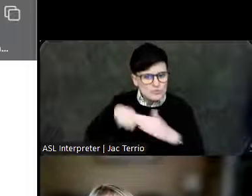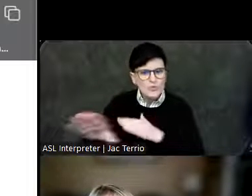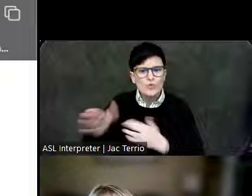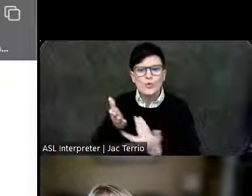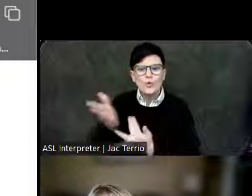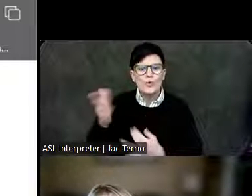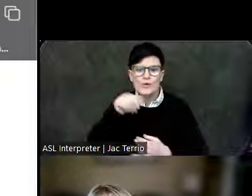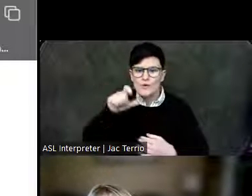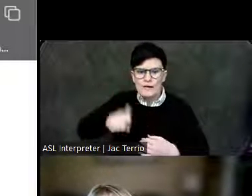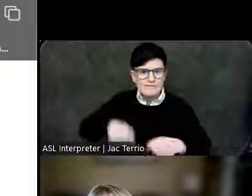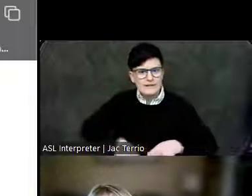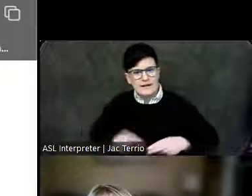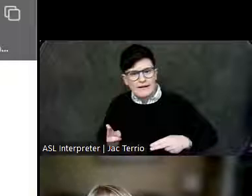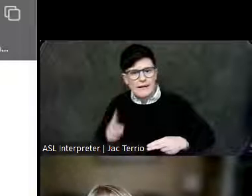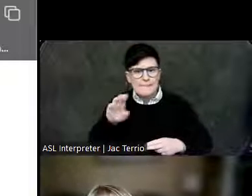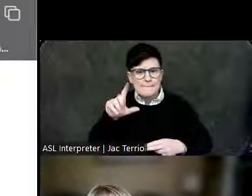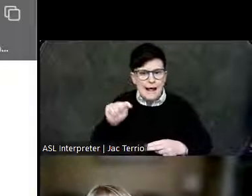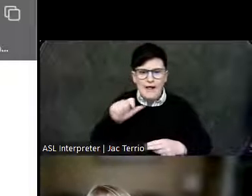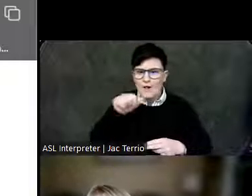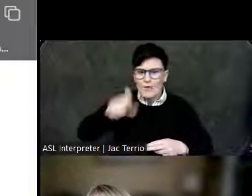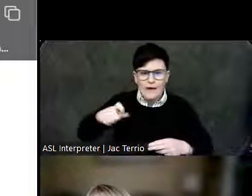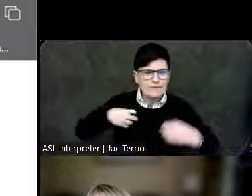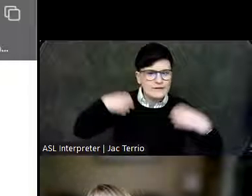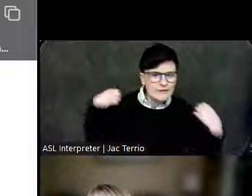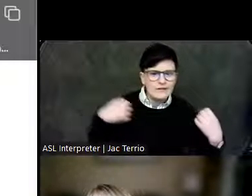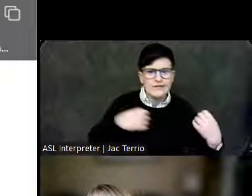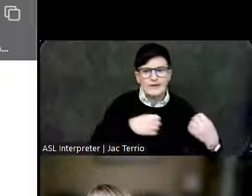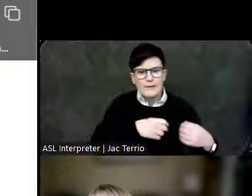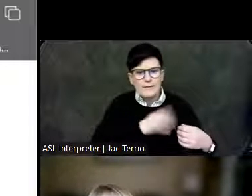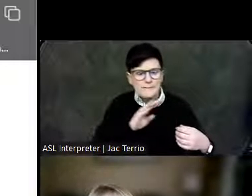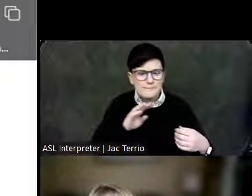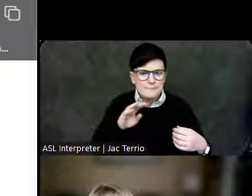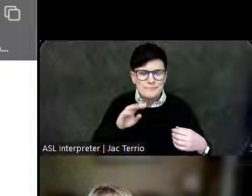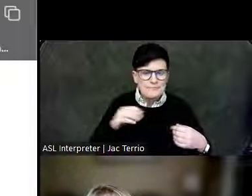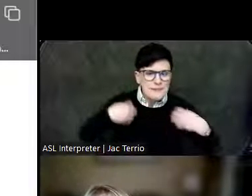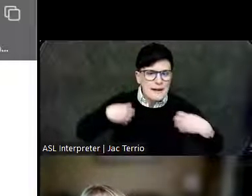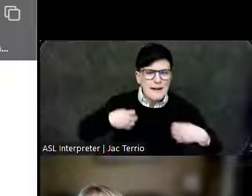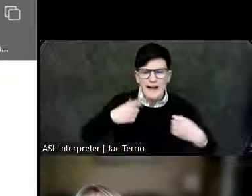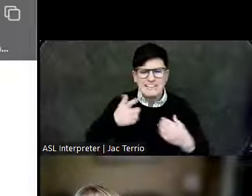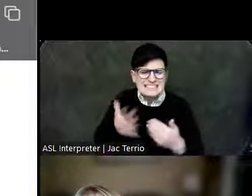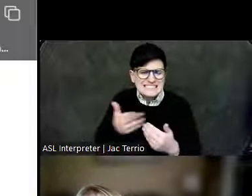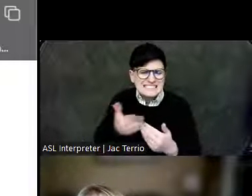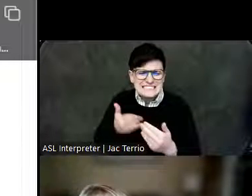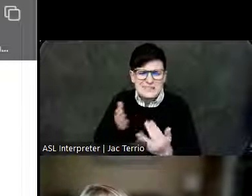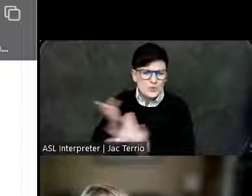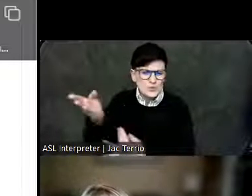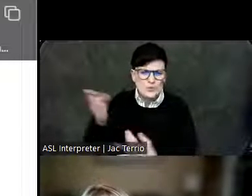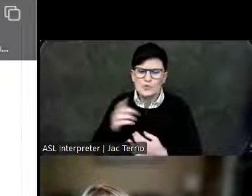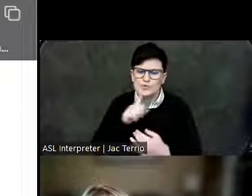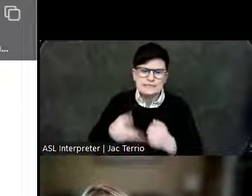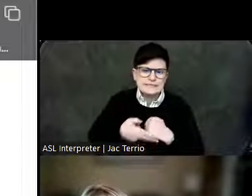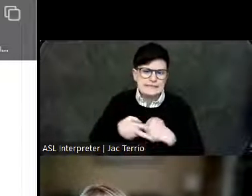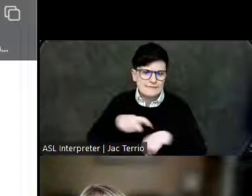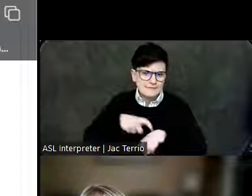of your backpack. It's much quicker to go through. I got it from my sister. It really saves time and a